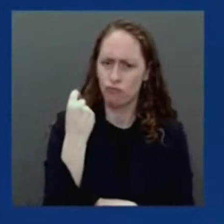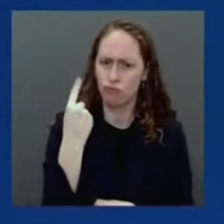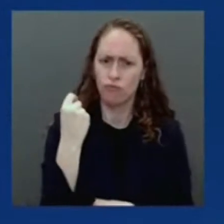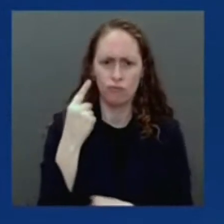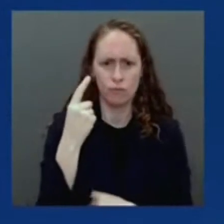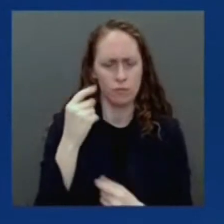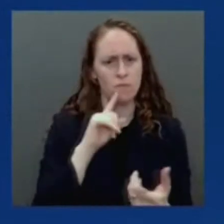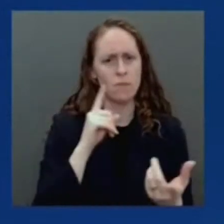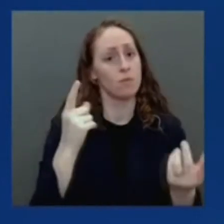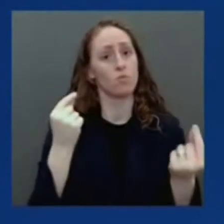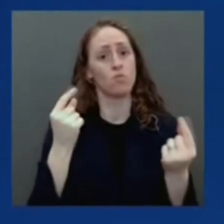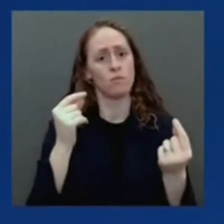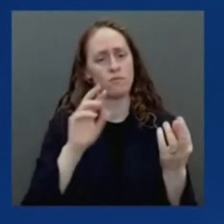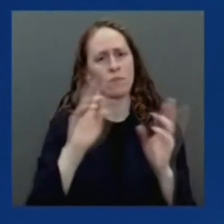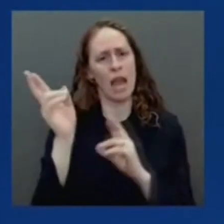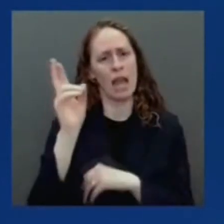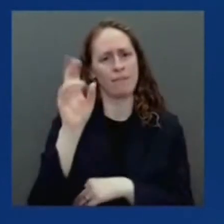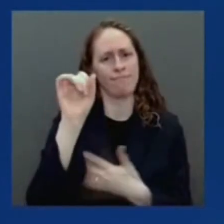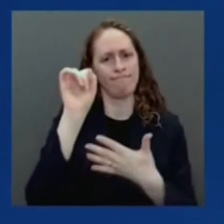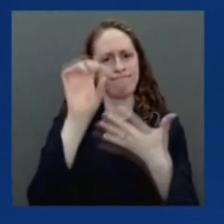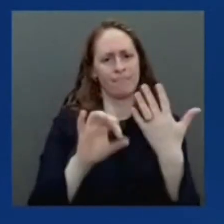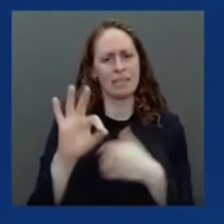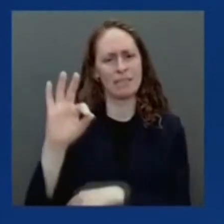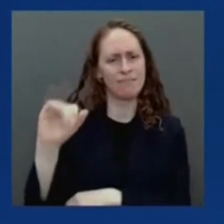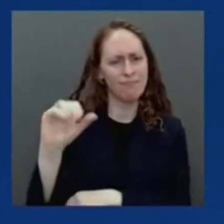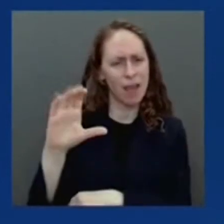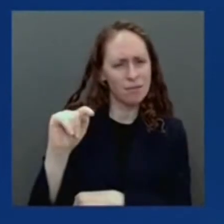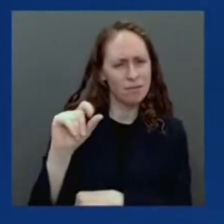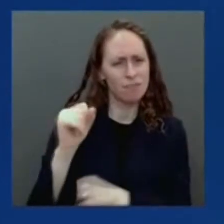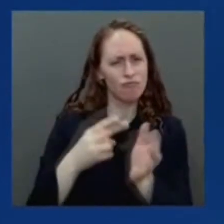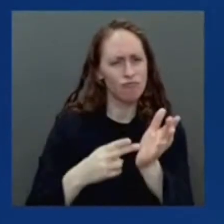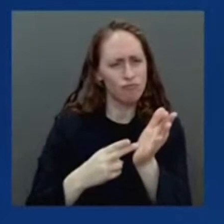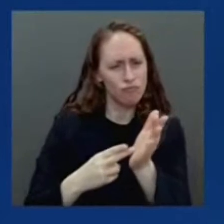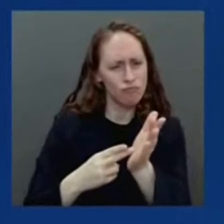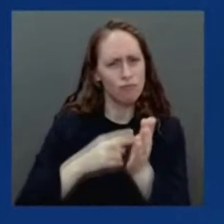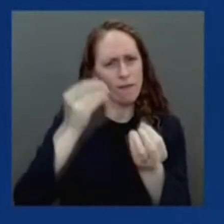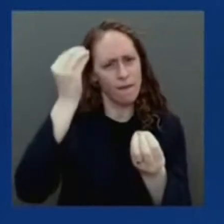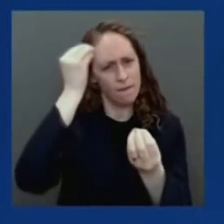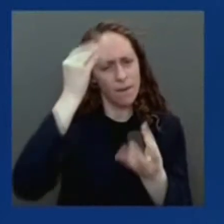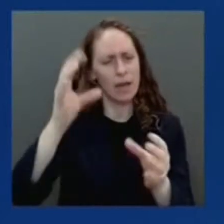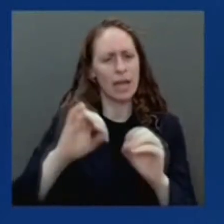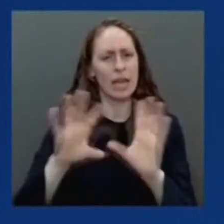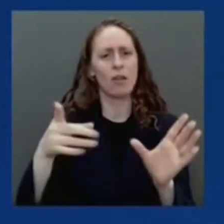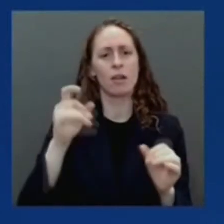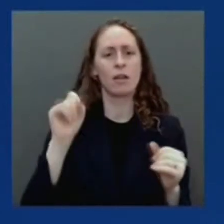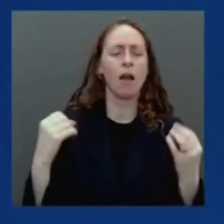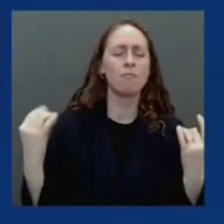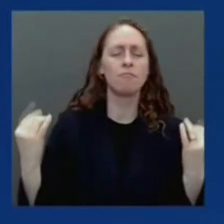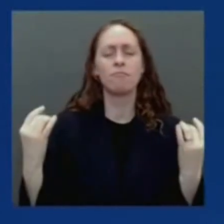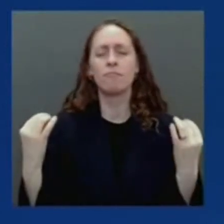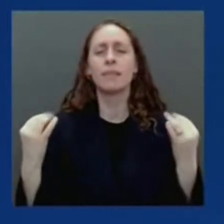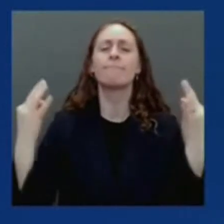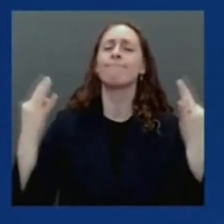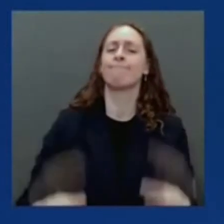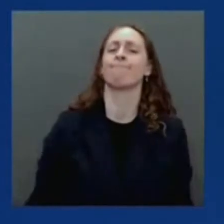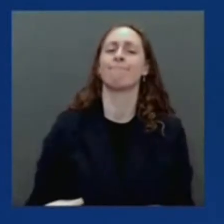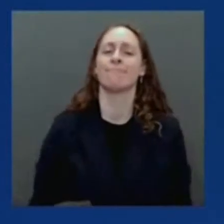we're laser focused on equity and making sure we reach the hardest hit and most at-risk communities and families.